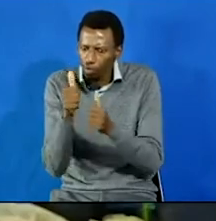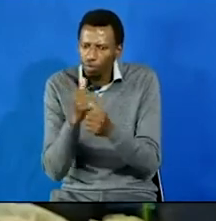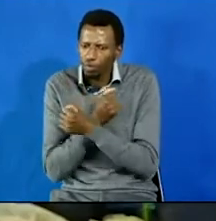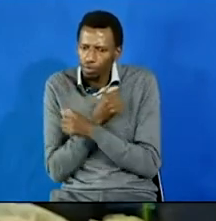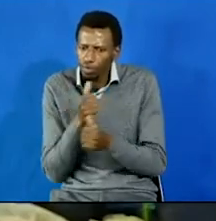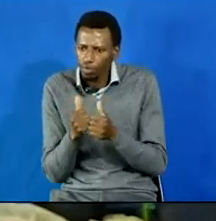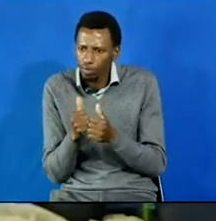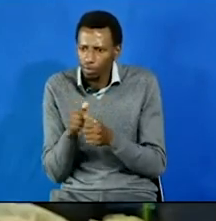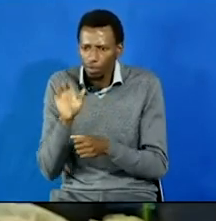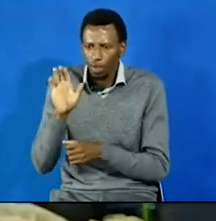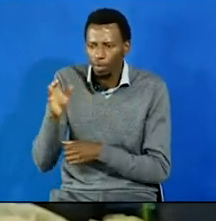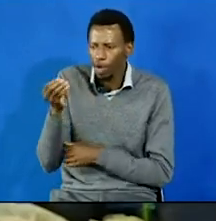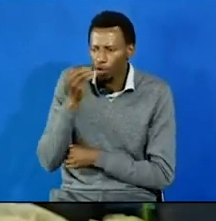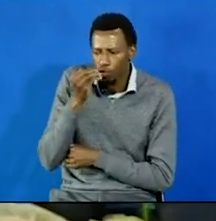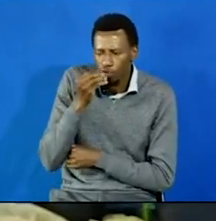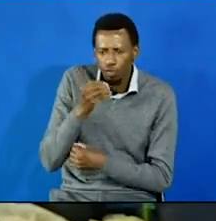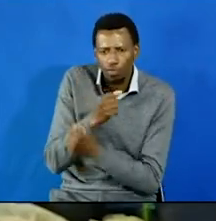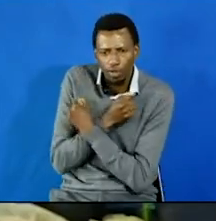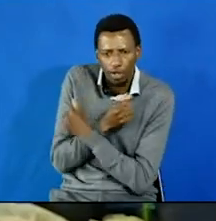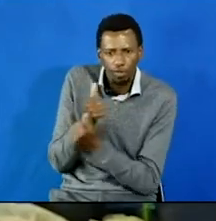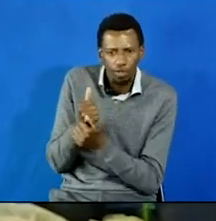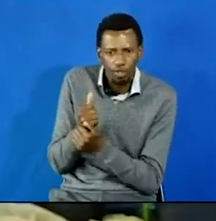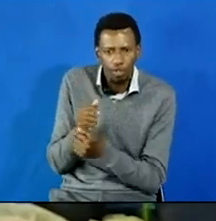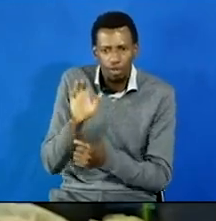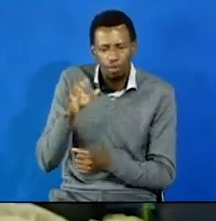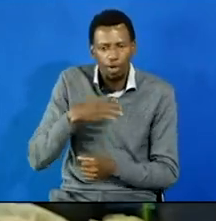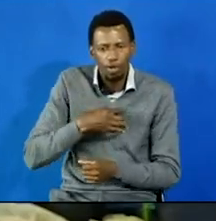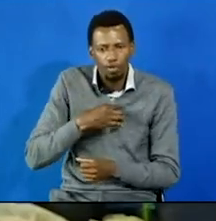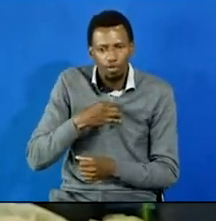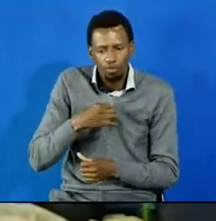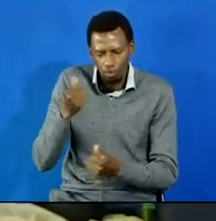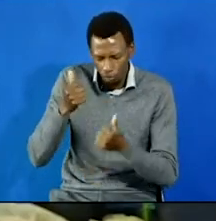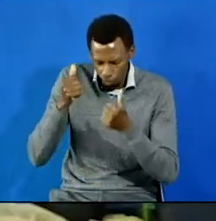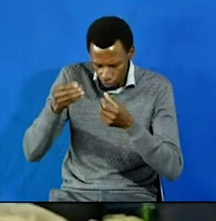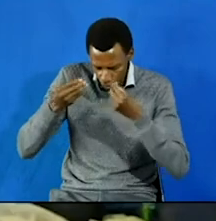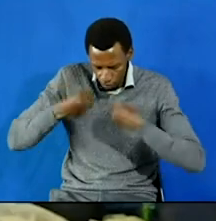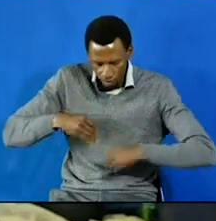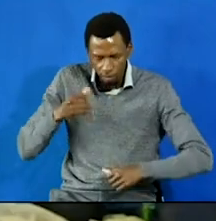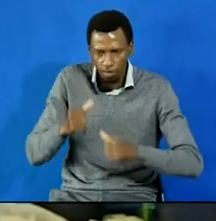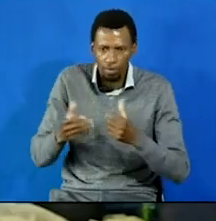what type of food do you eat? When you clothe, what type of clothes do you wear?